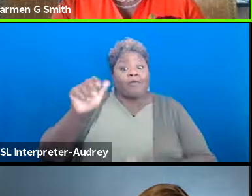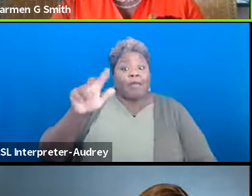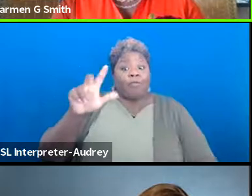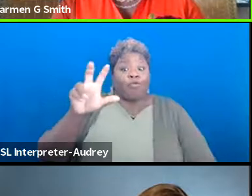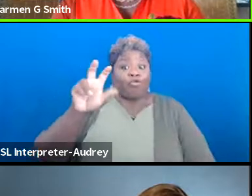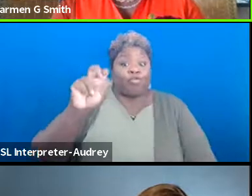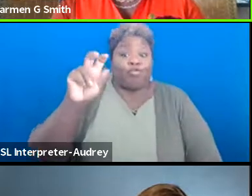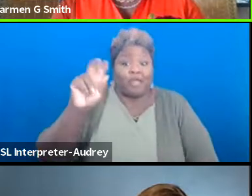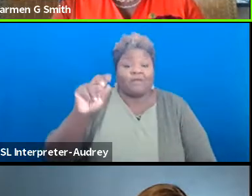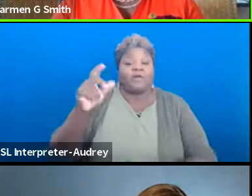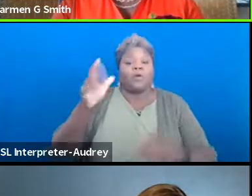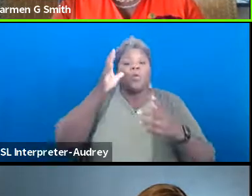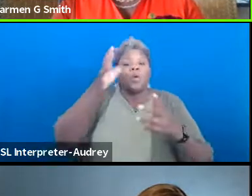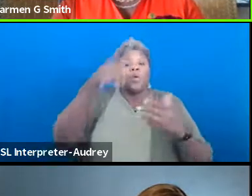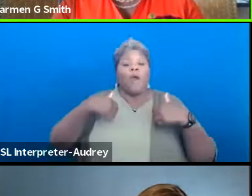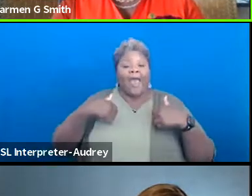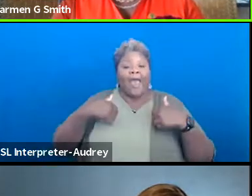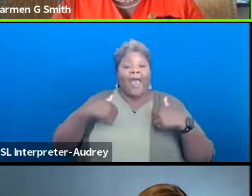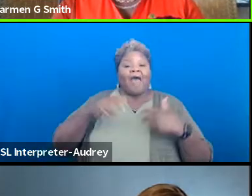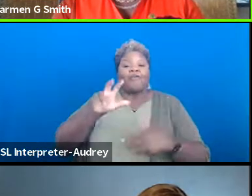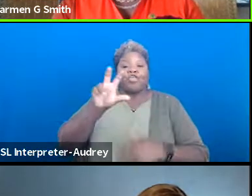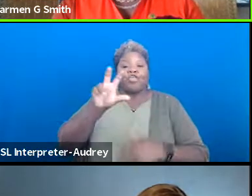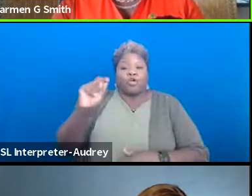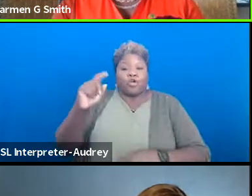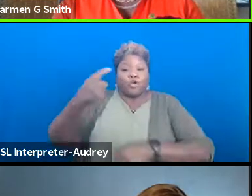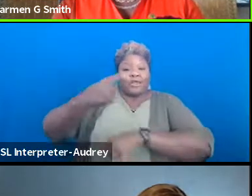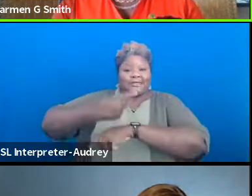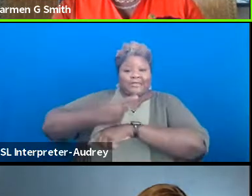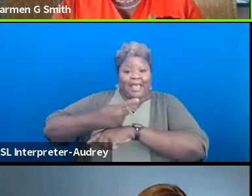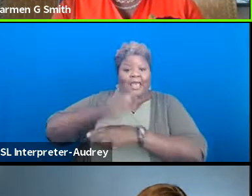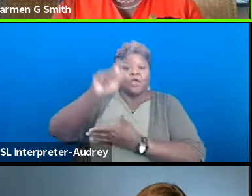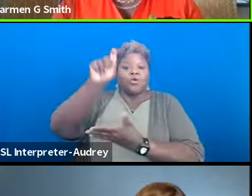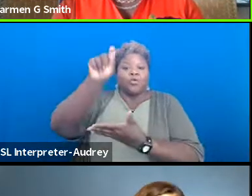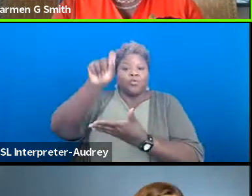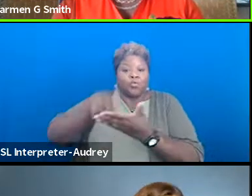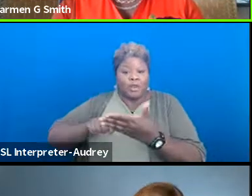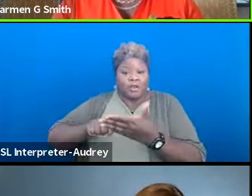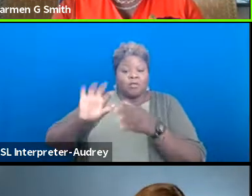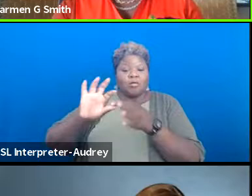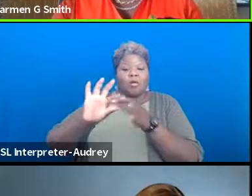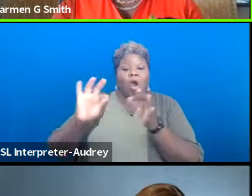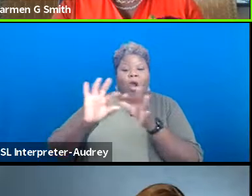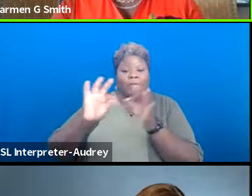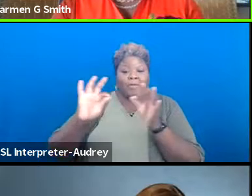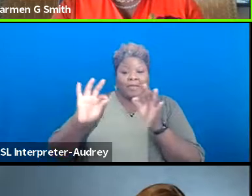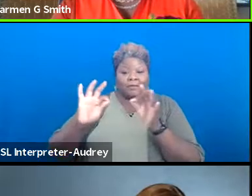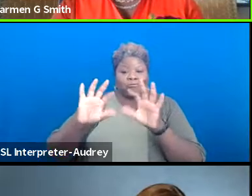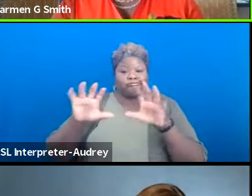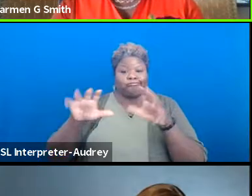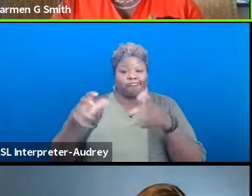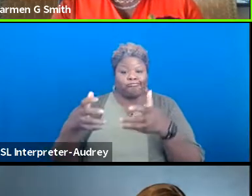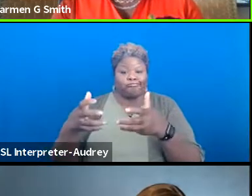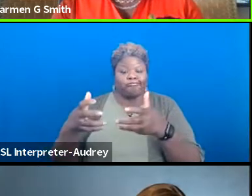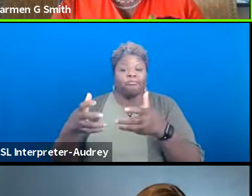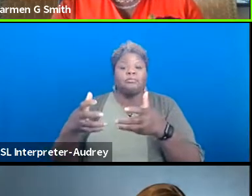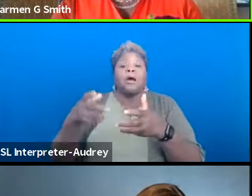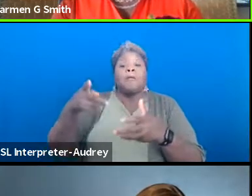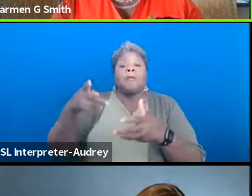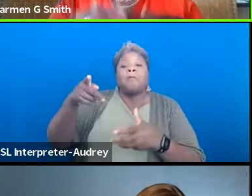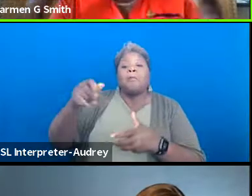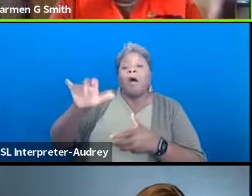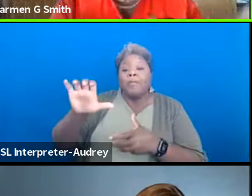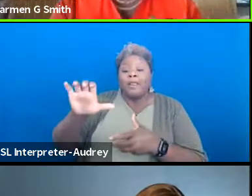we will then have a 30-day written comment session. And the public